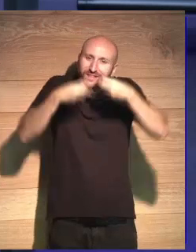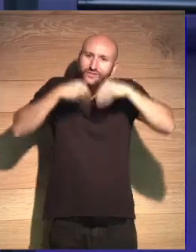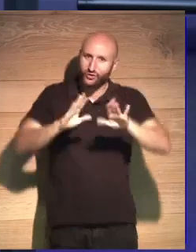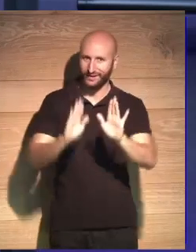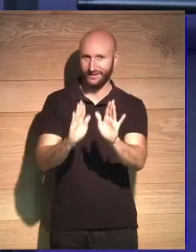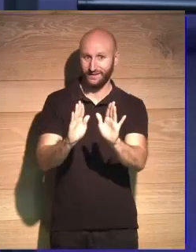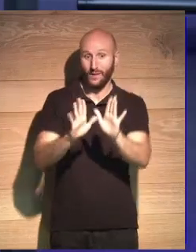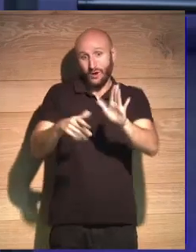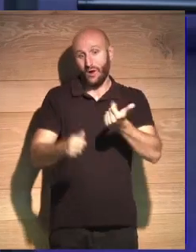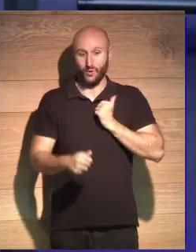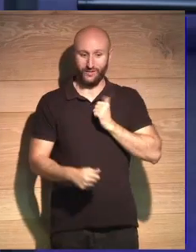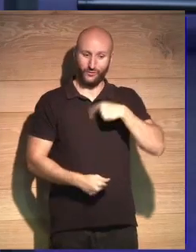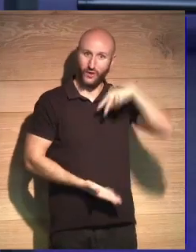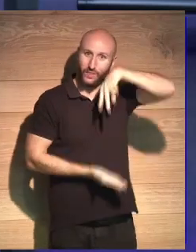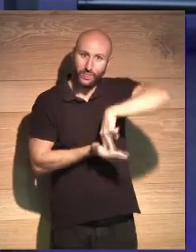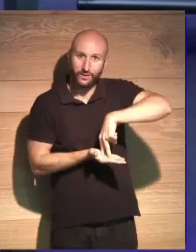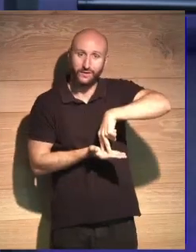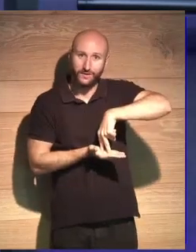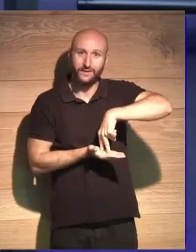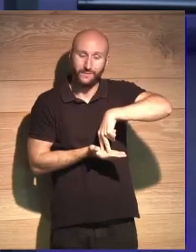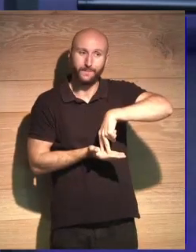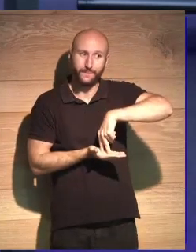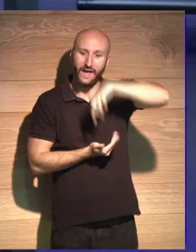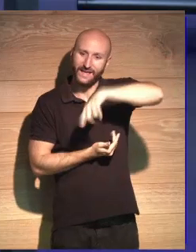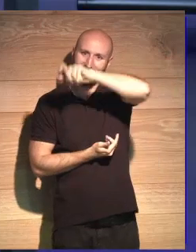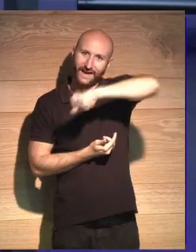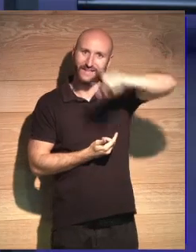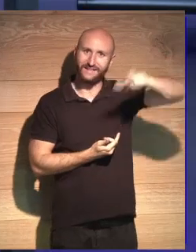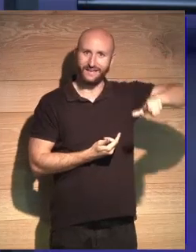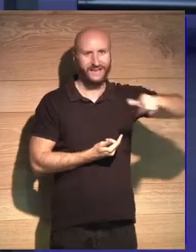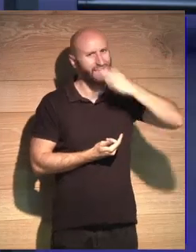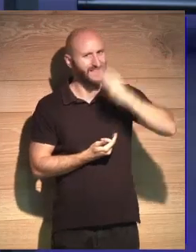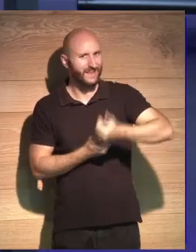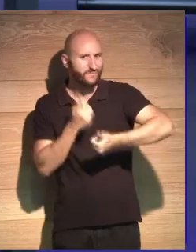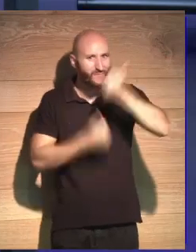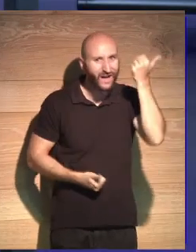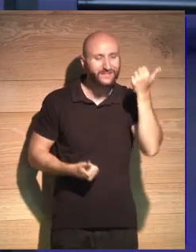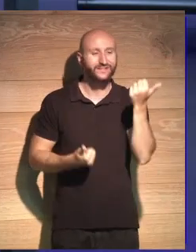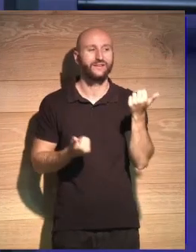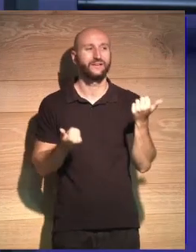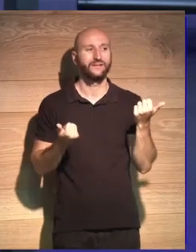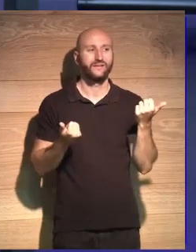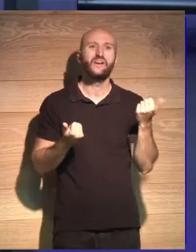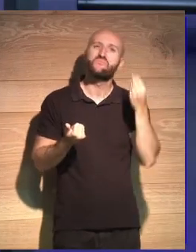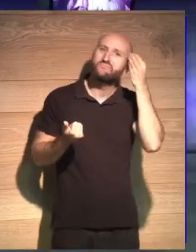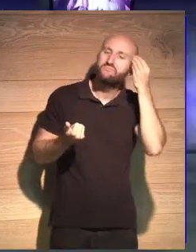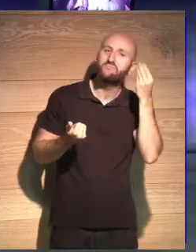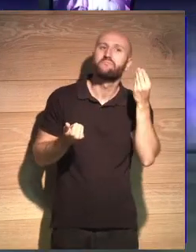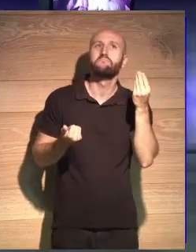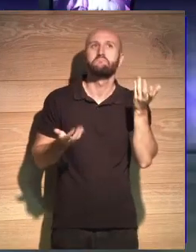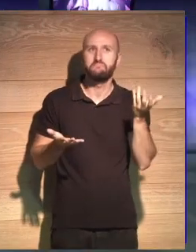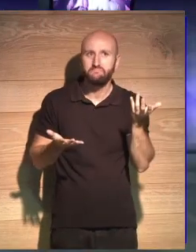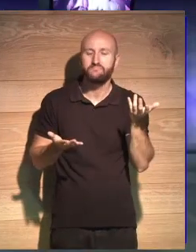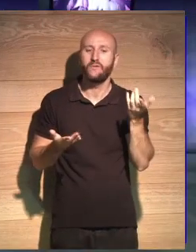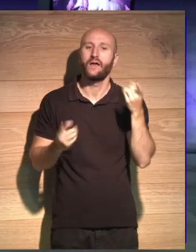very slowly, very gradually in my small field, which is history. But since I'm here, and I think that there might be